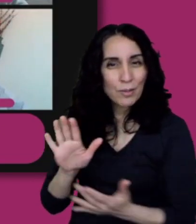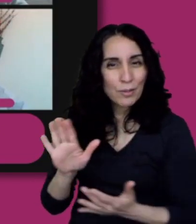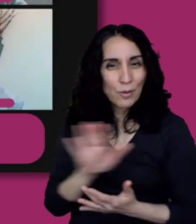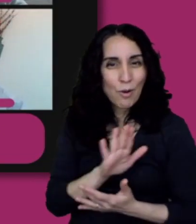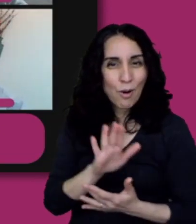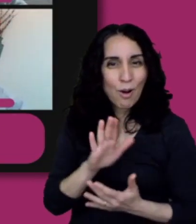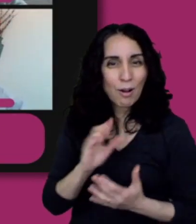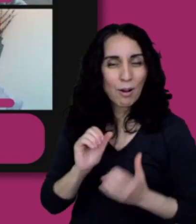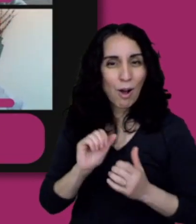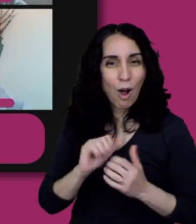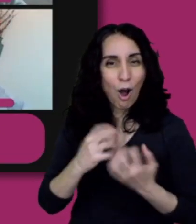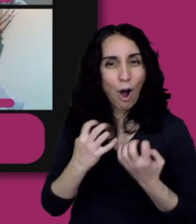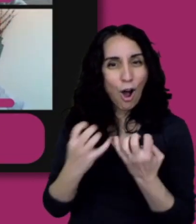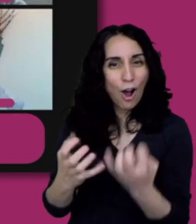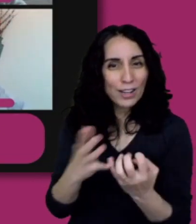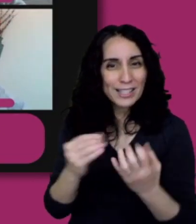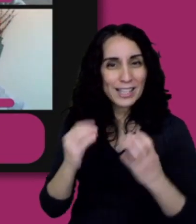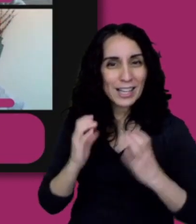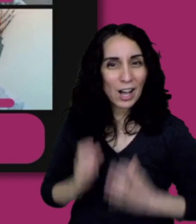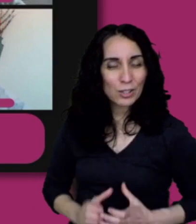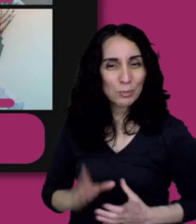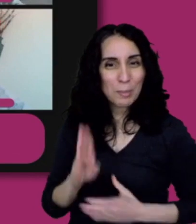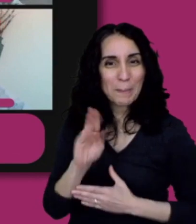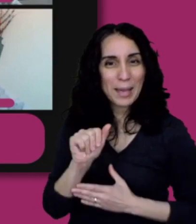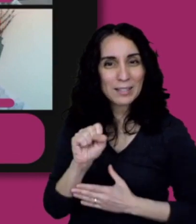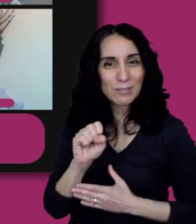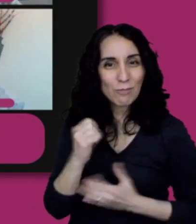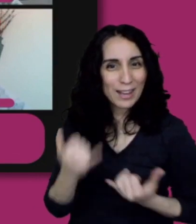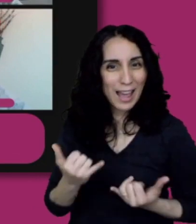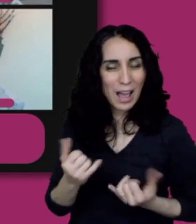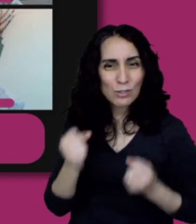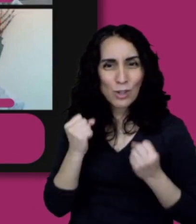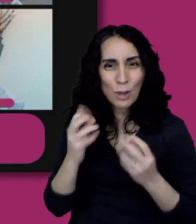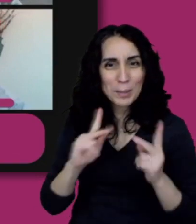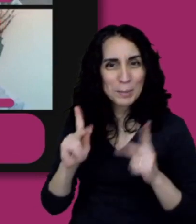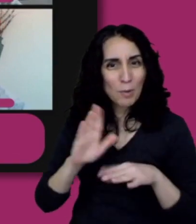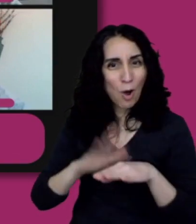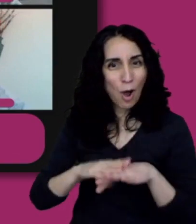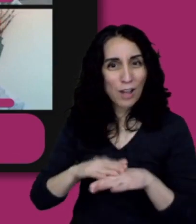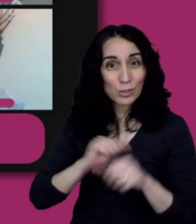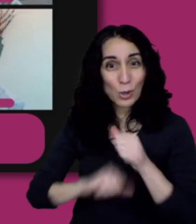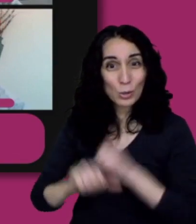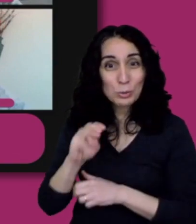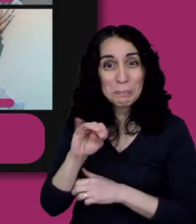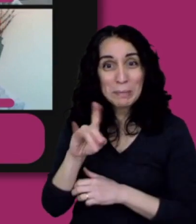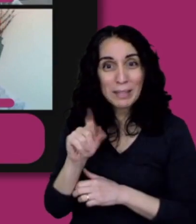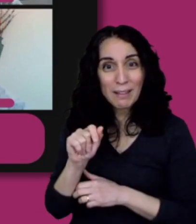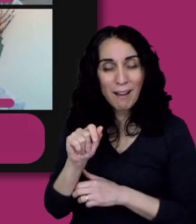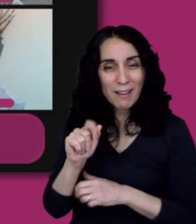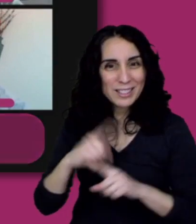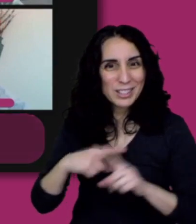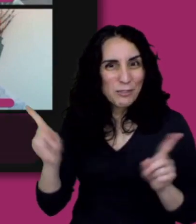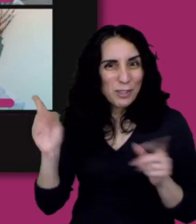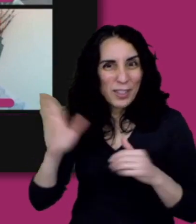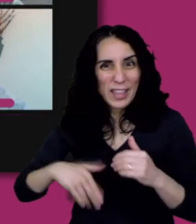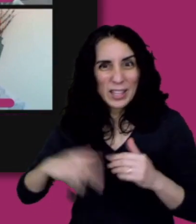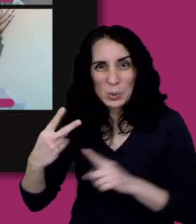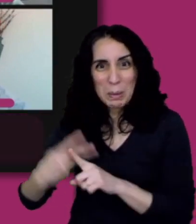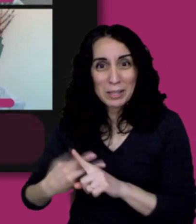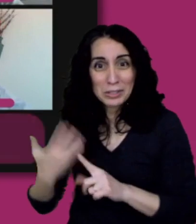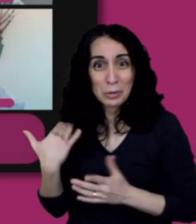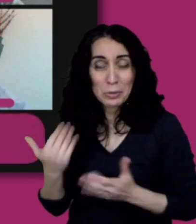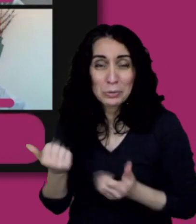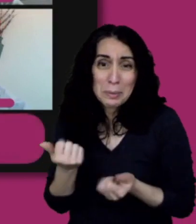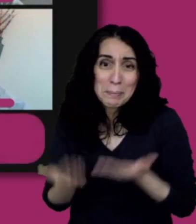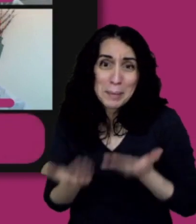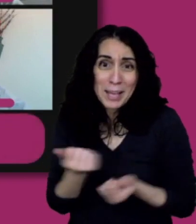reach your audience and your customer base right now. And so many people are spending so much time on social media as opposed to 2 months